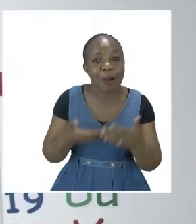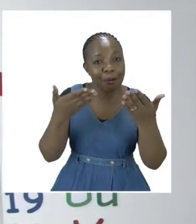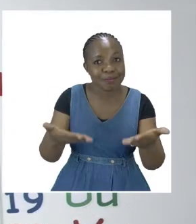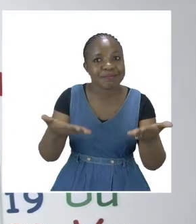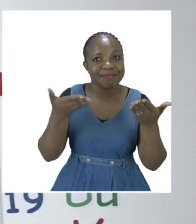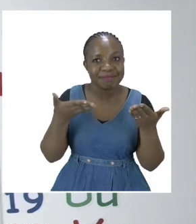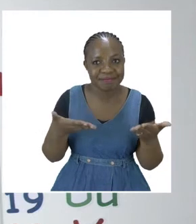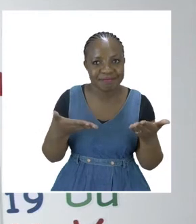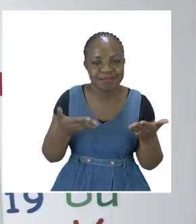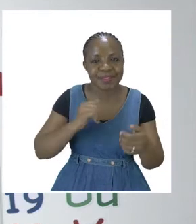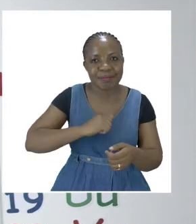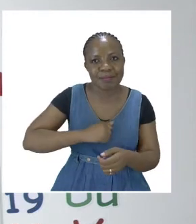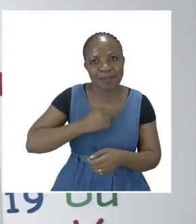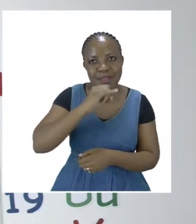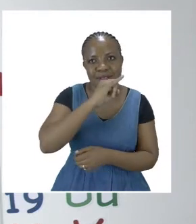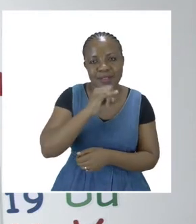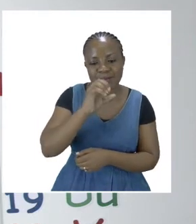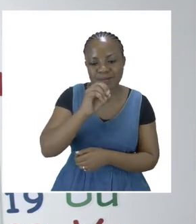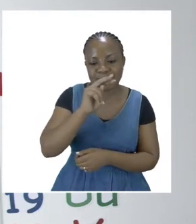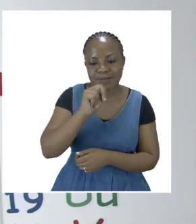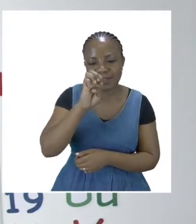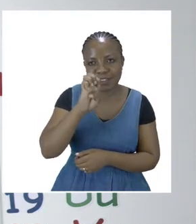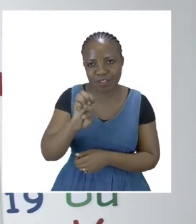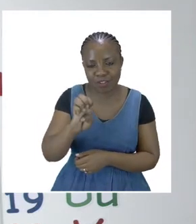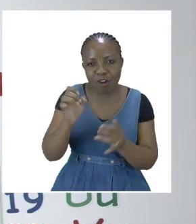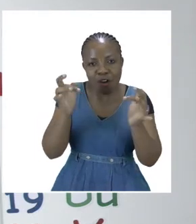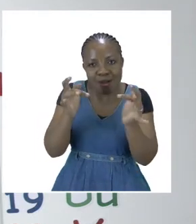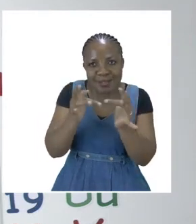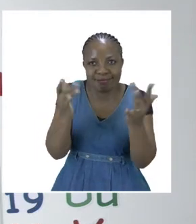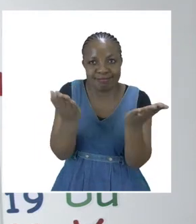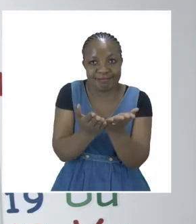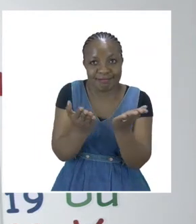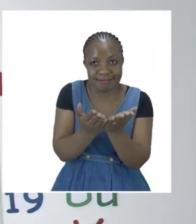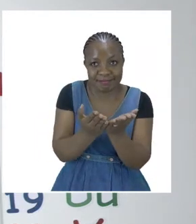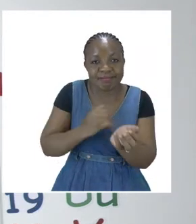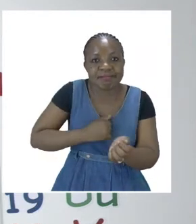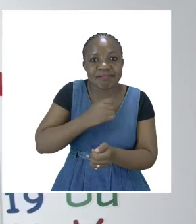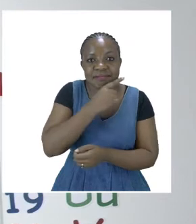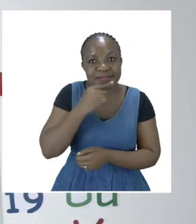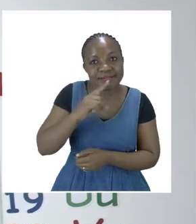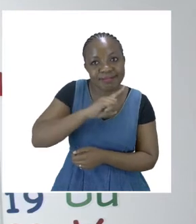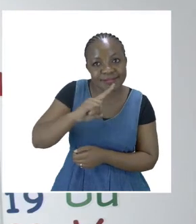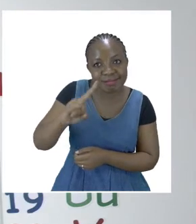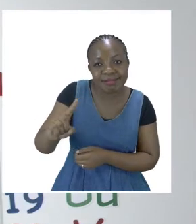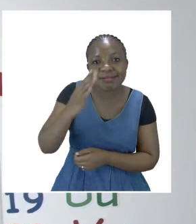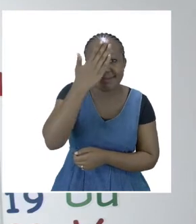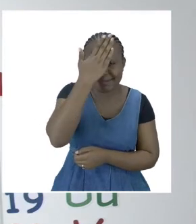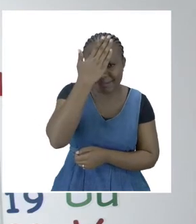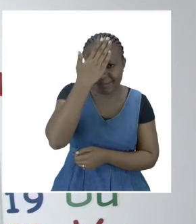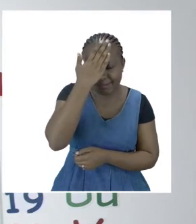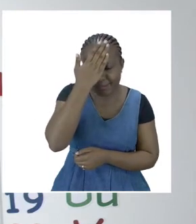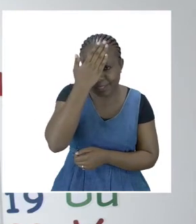Welcome to My Zone Online School. My name is Teacher Mutsa. Get your education